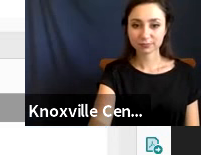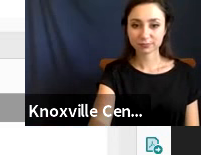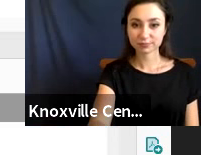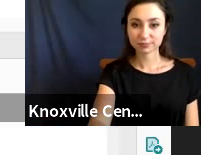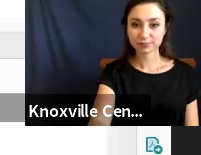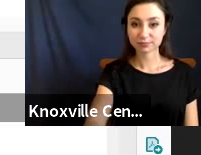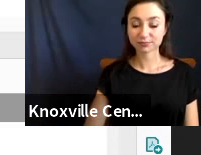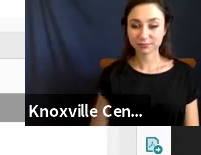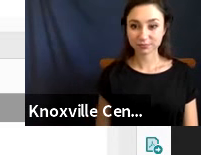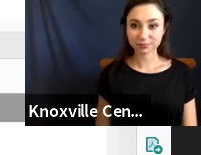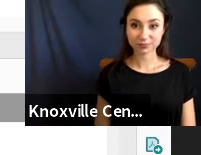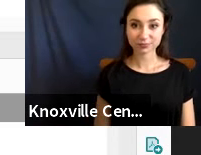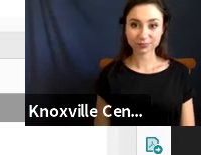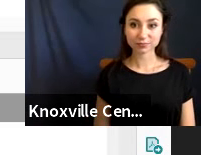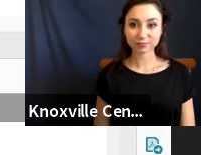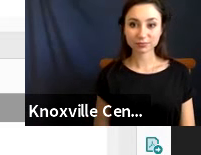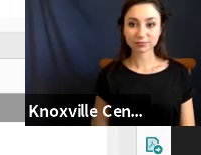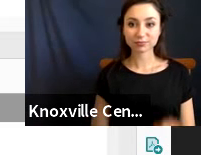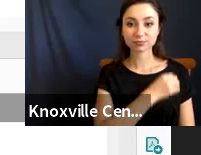It's a, yeah.